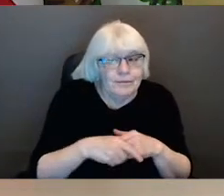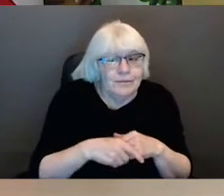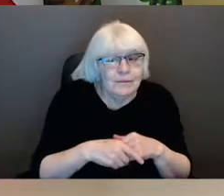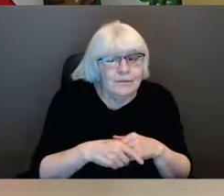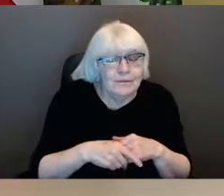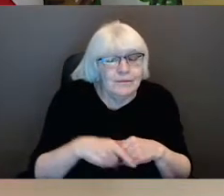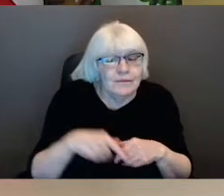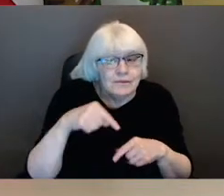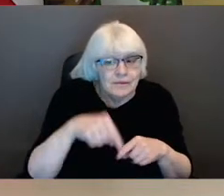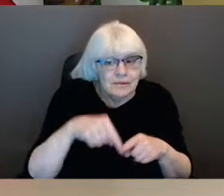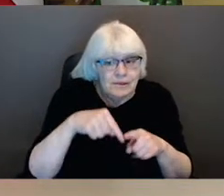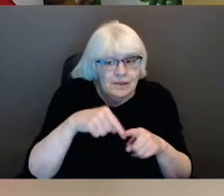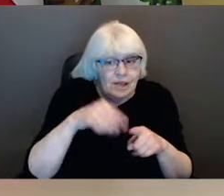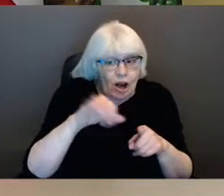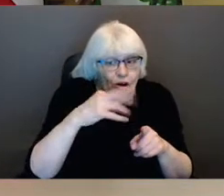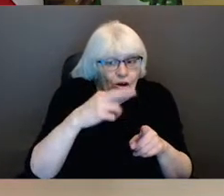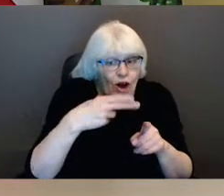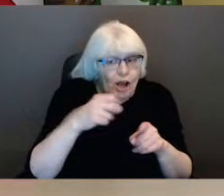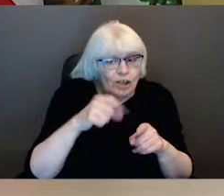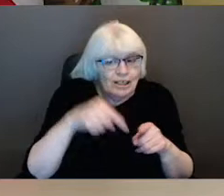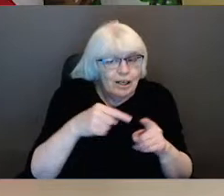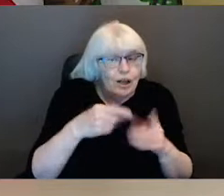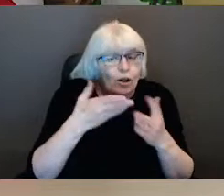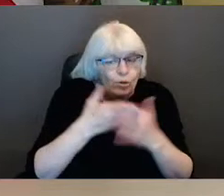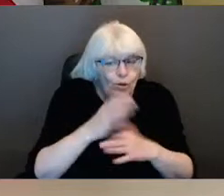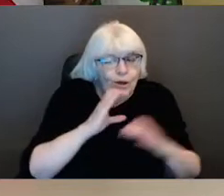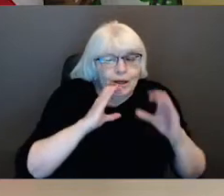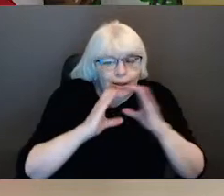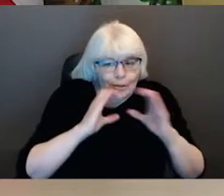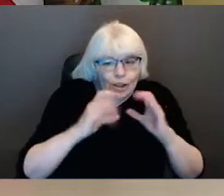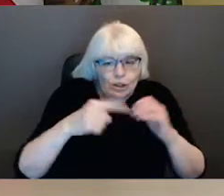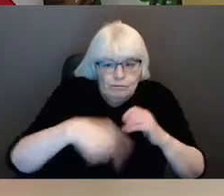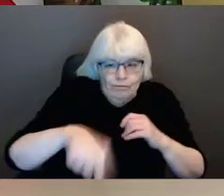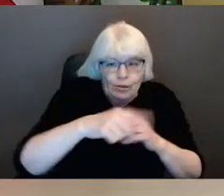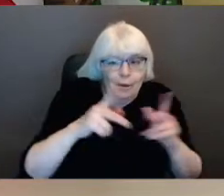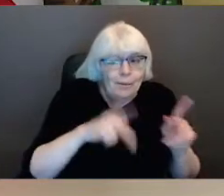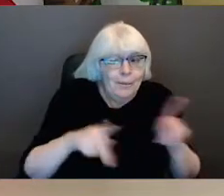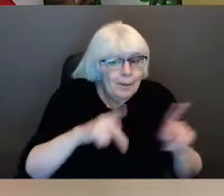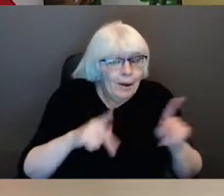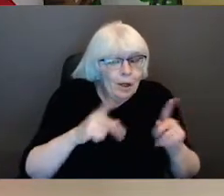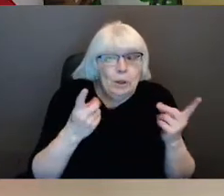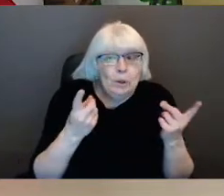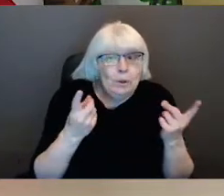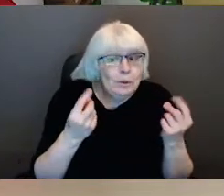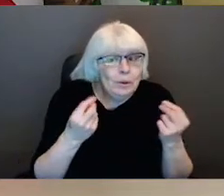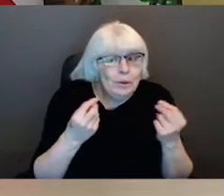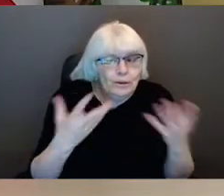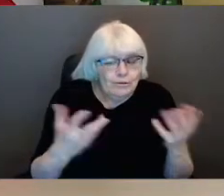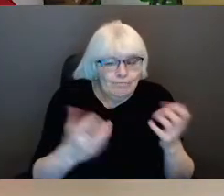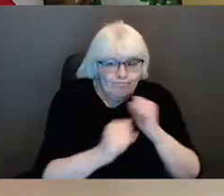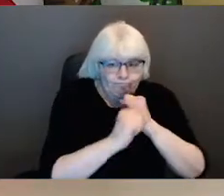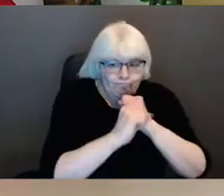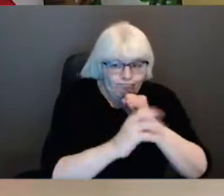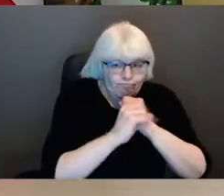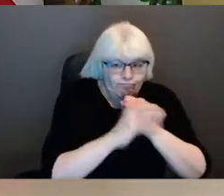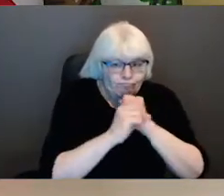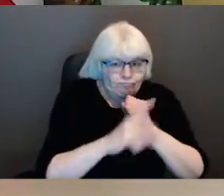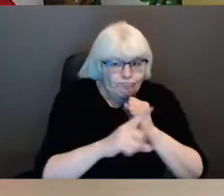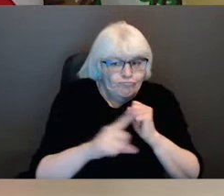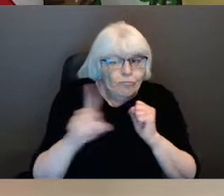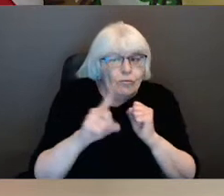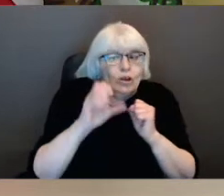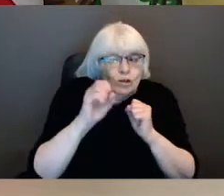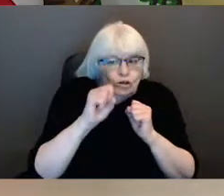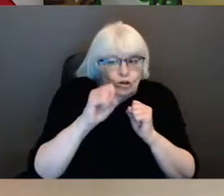folks in terms of trying to get some different messages out on social media and other